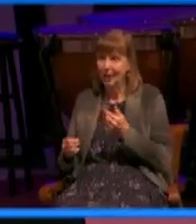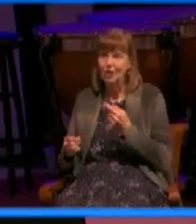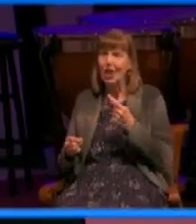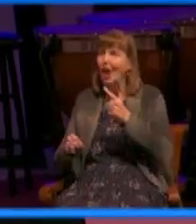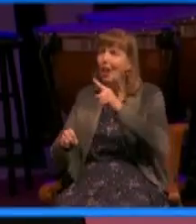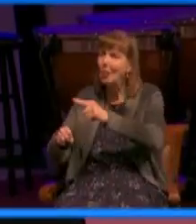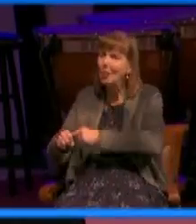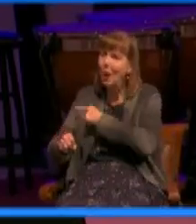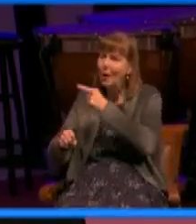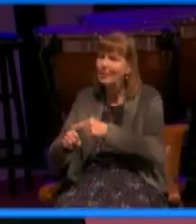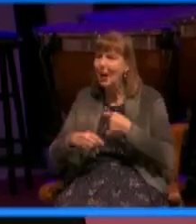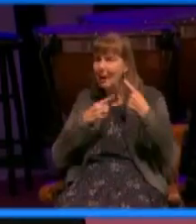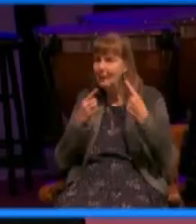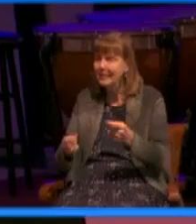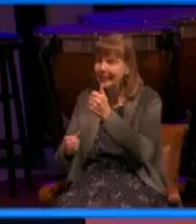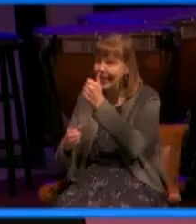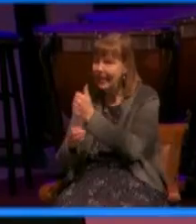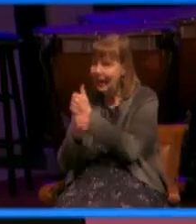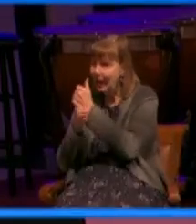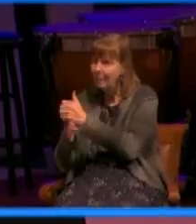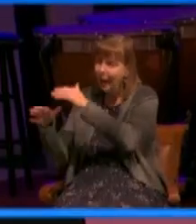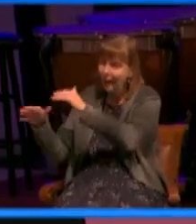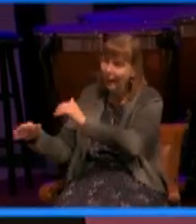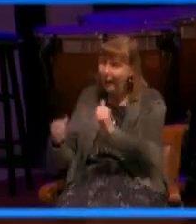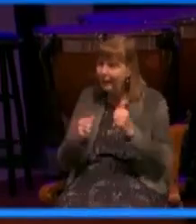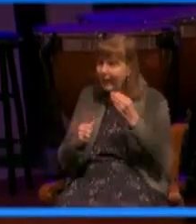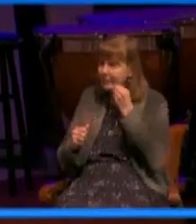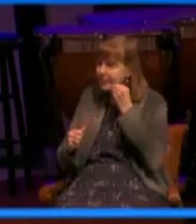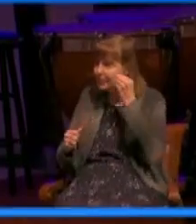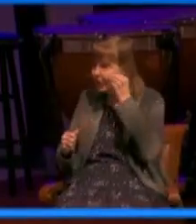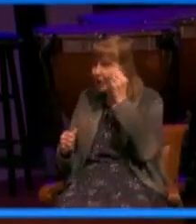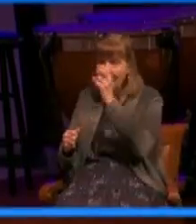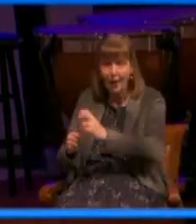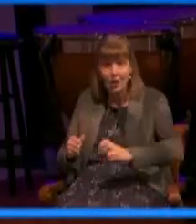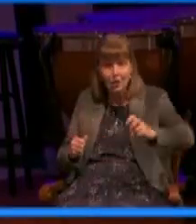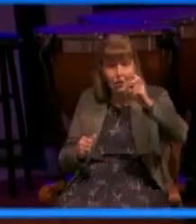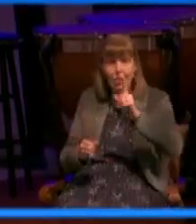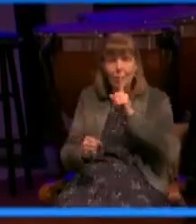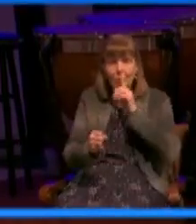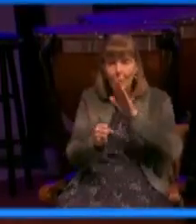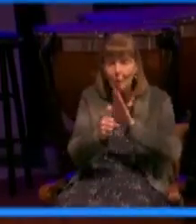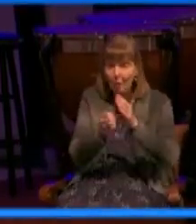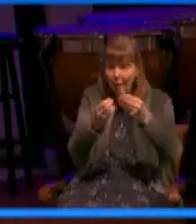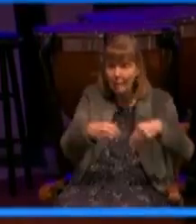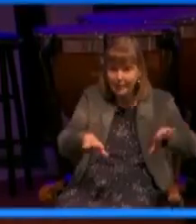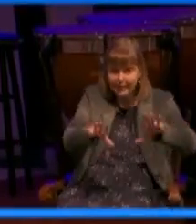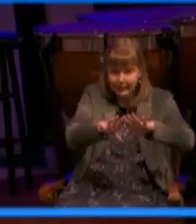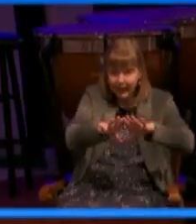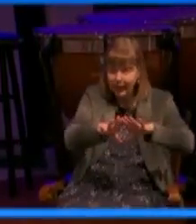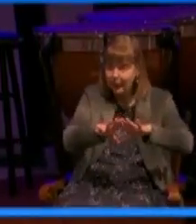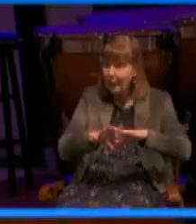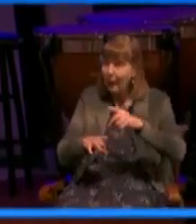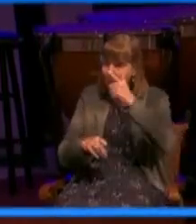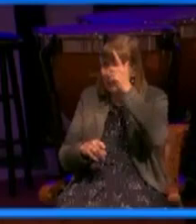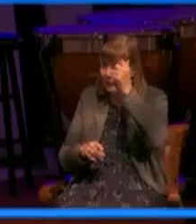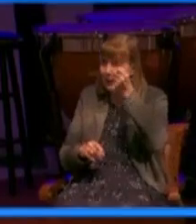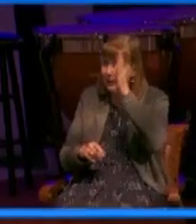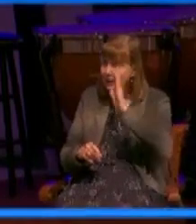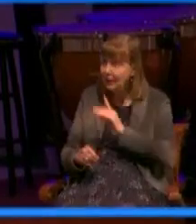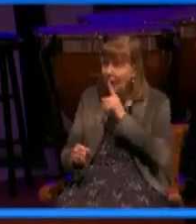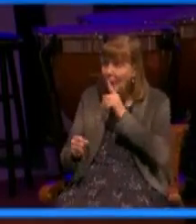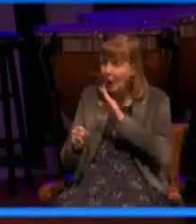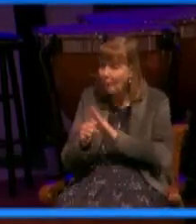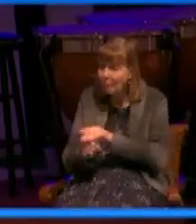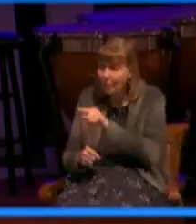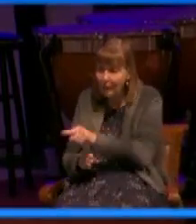into the promised land on a promise where God would said, I'm going to give you offsprings and they're going to number the stars in